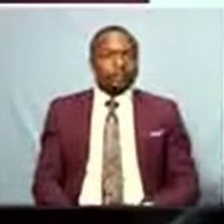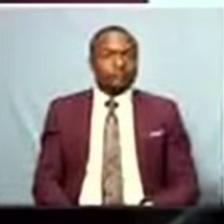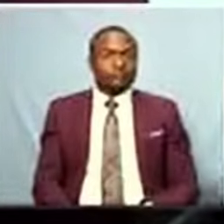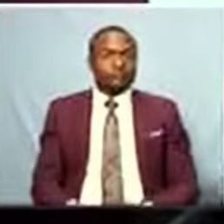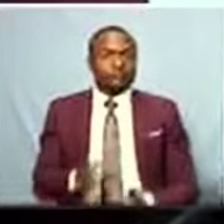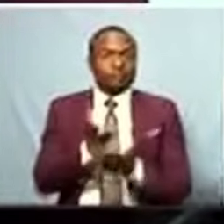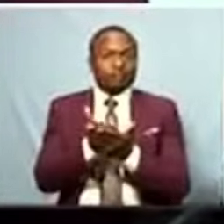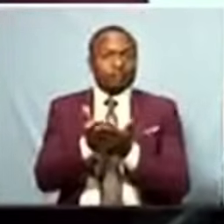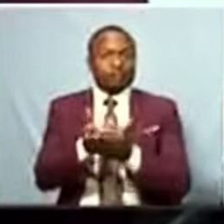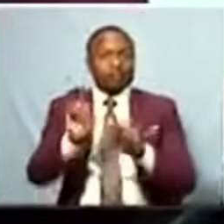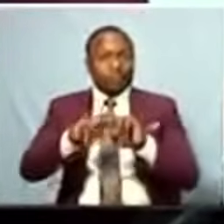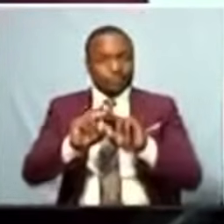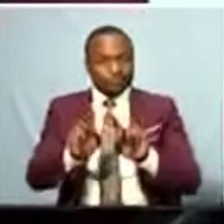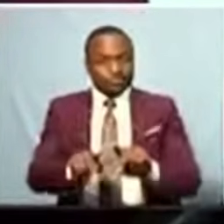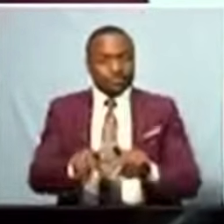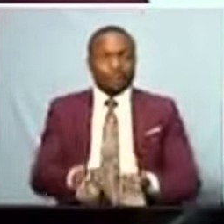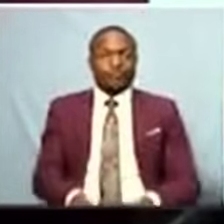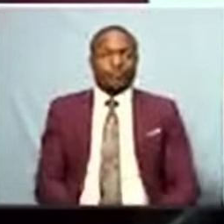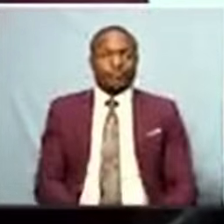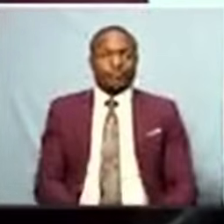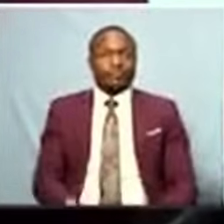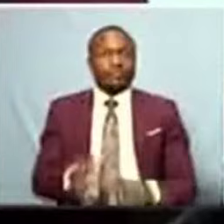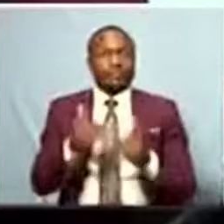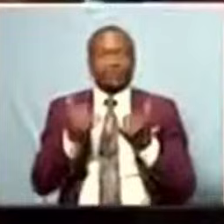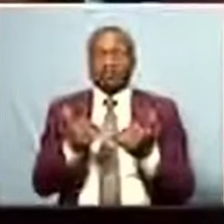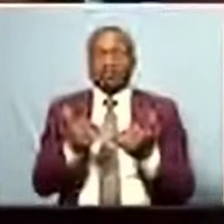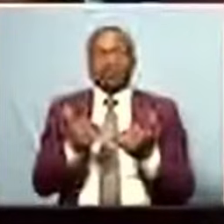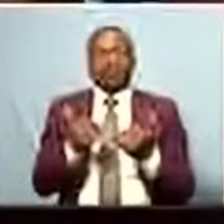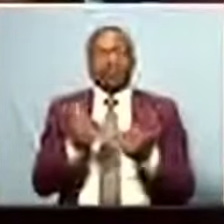I submit, Chair. We are now at C.